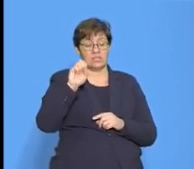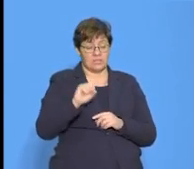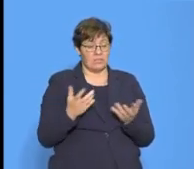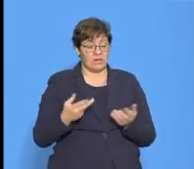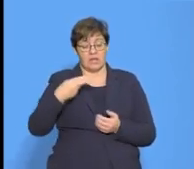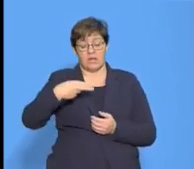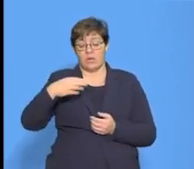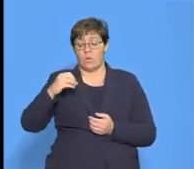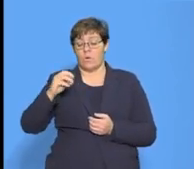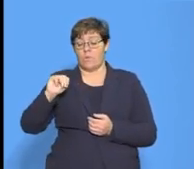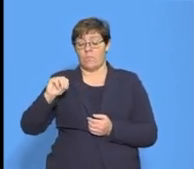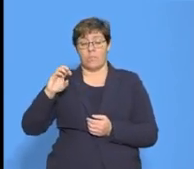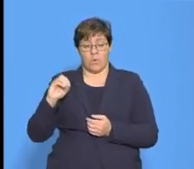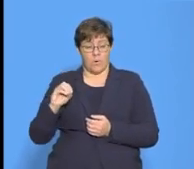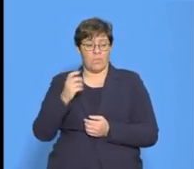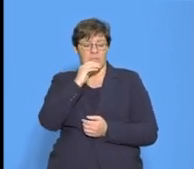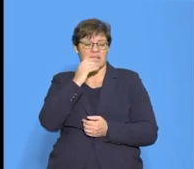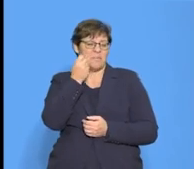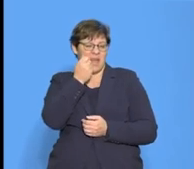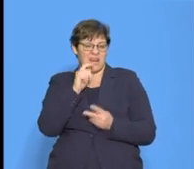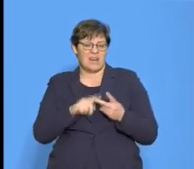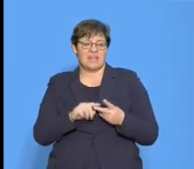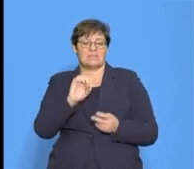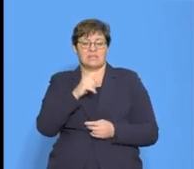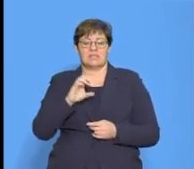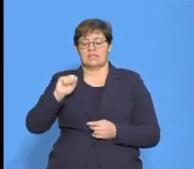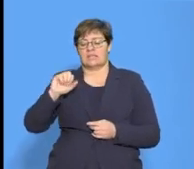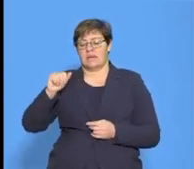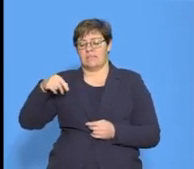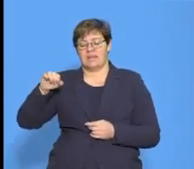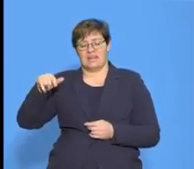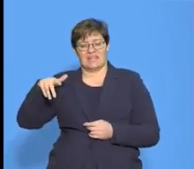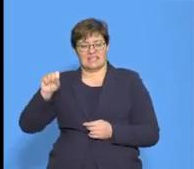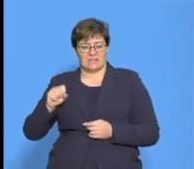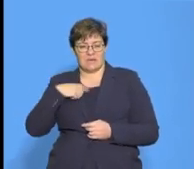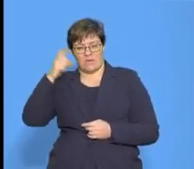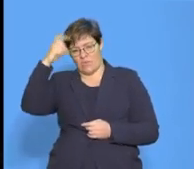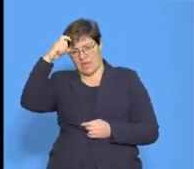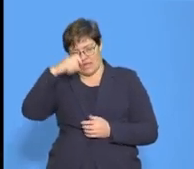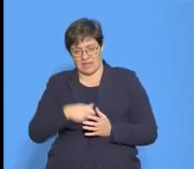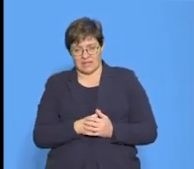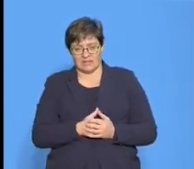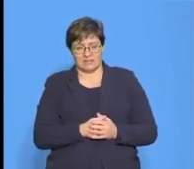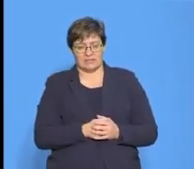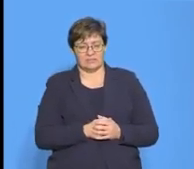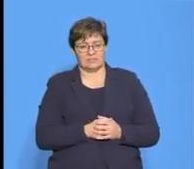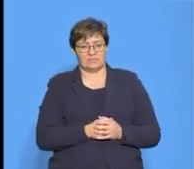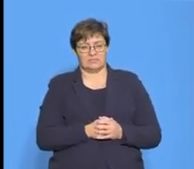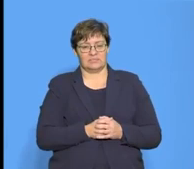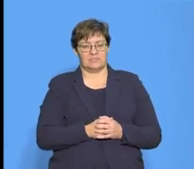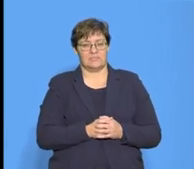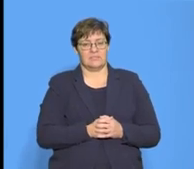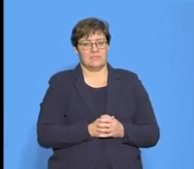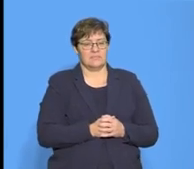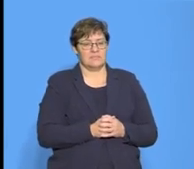genus is Homo, which we said means man, and species, which is wise. So we belong